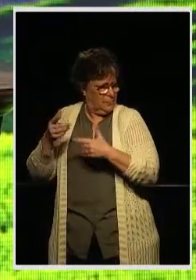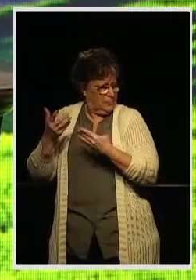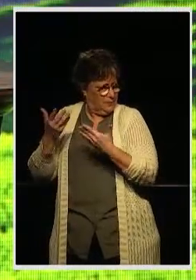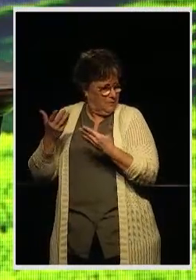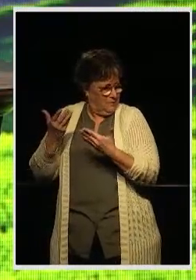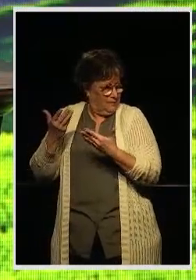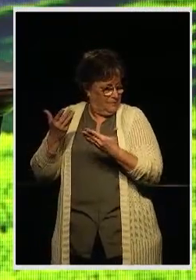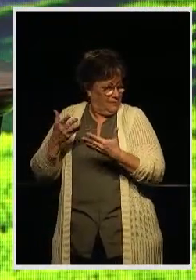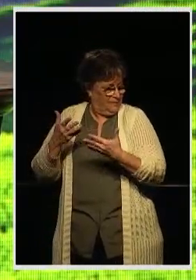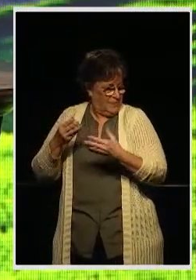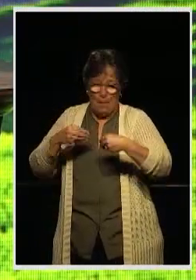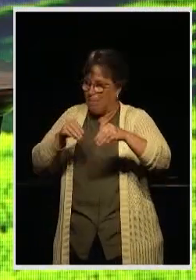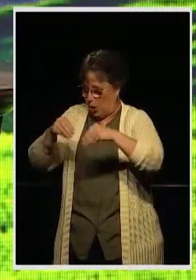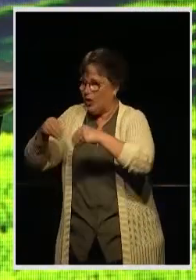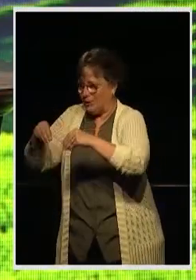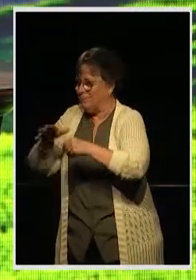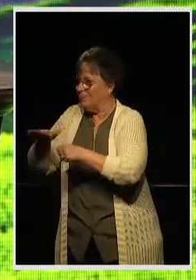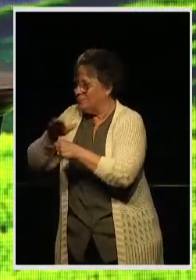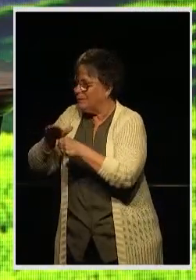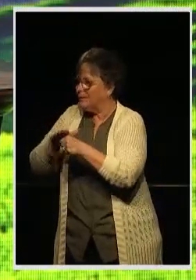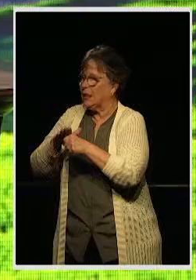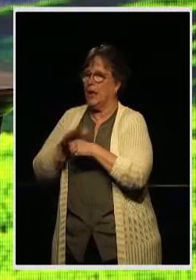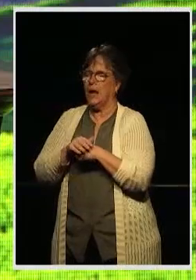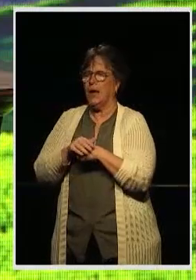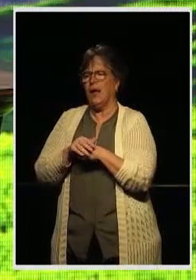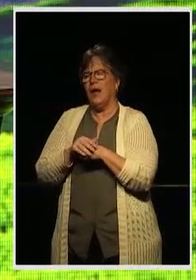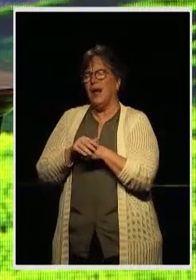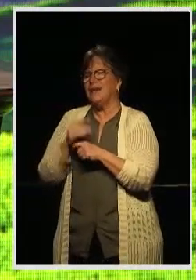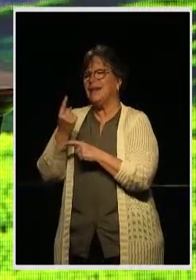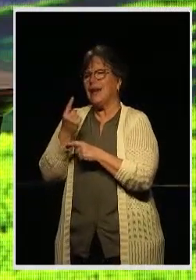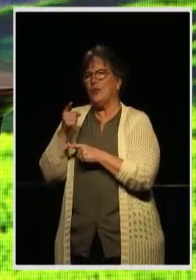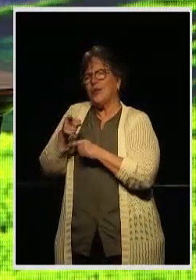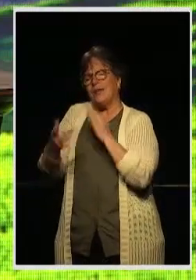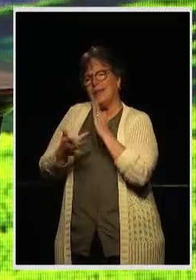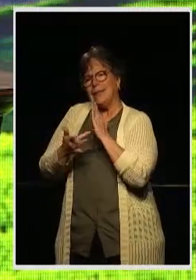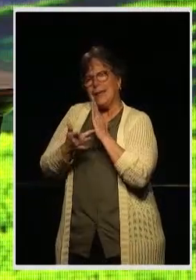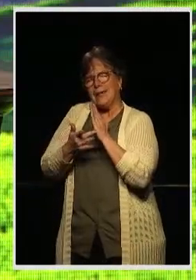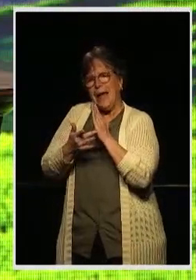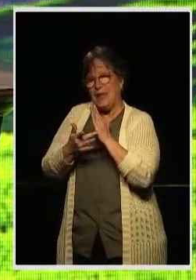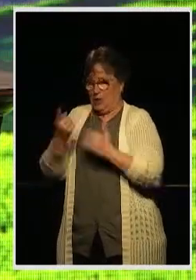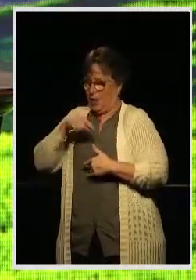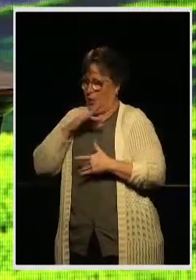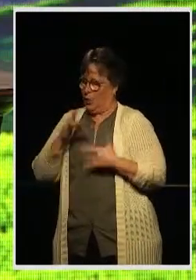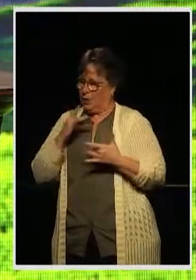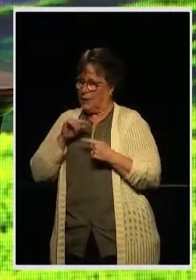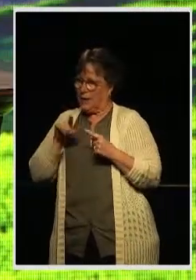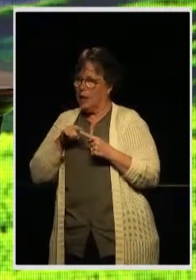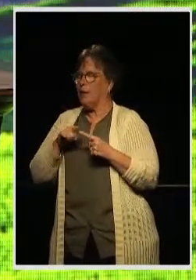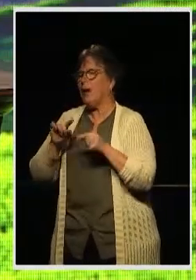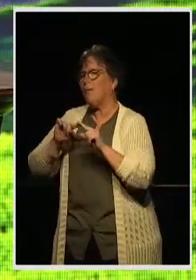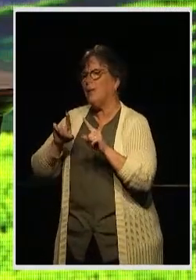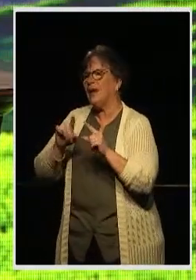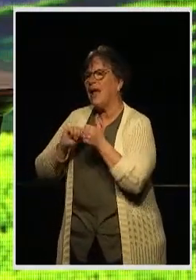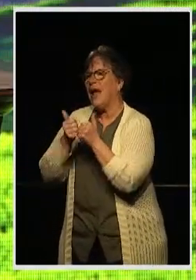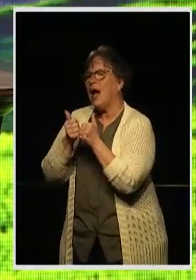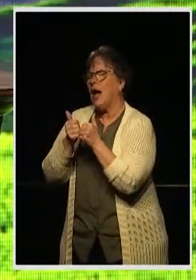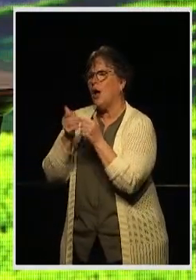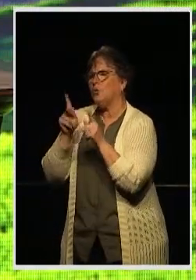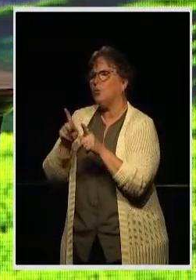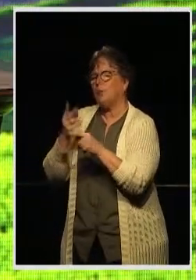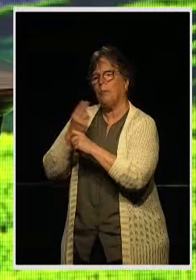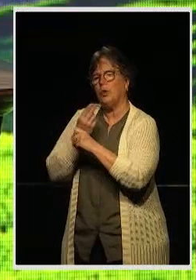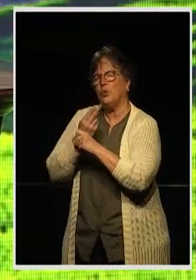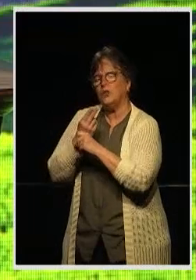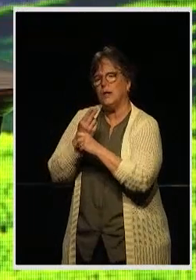in terms of not just like this technology that you might be really excited about, but like how would people use it and how would they be able